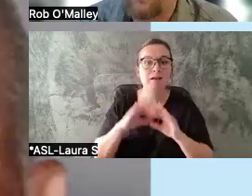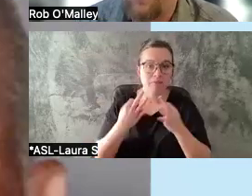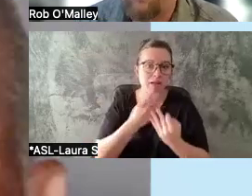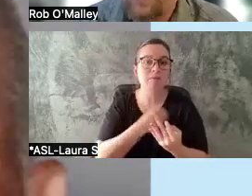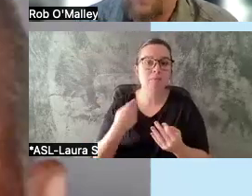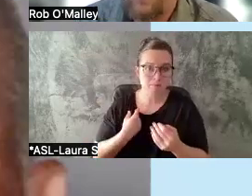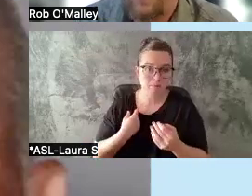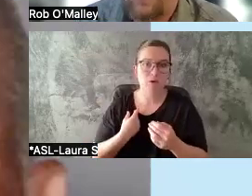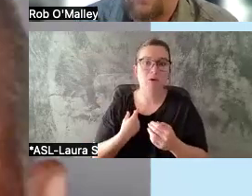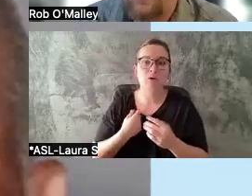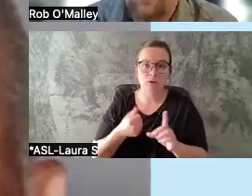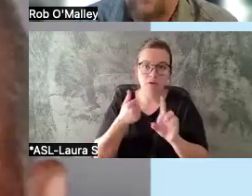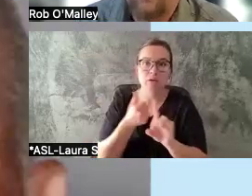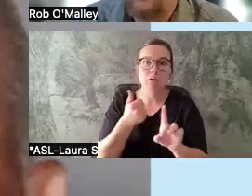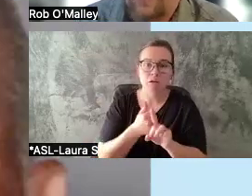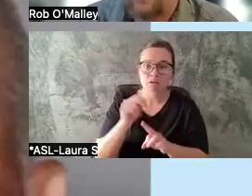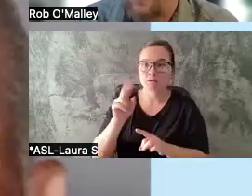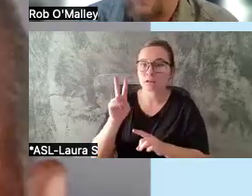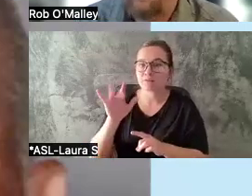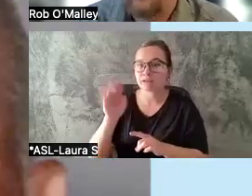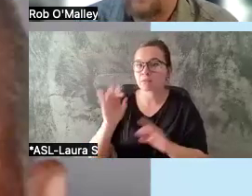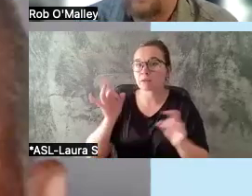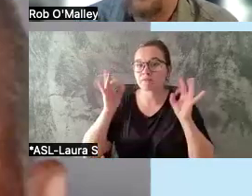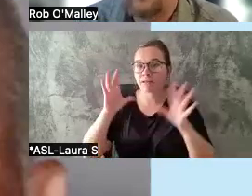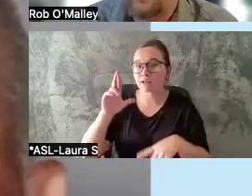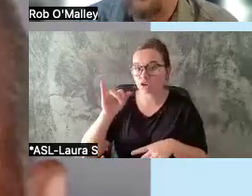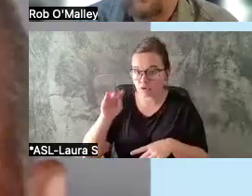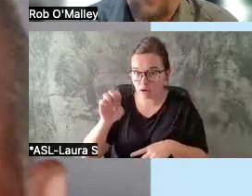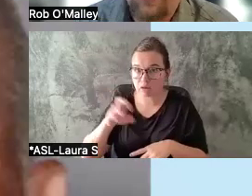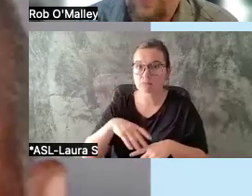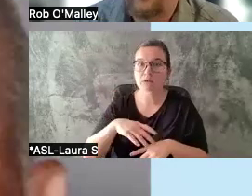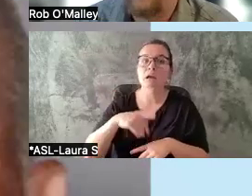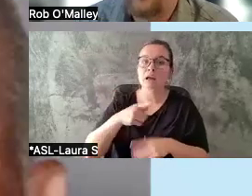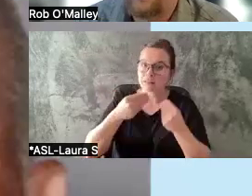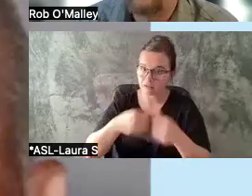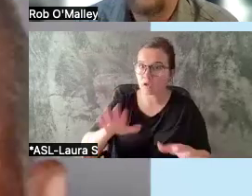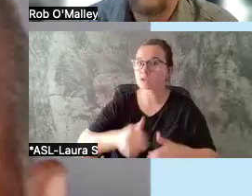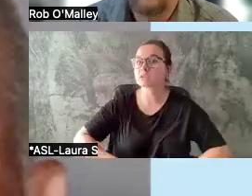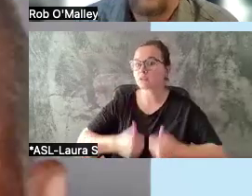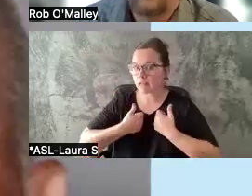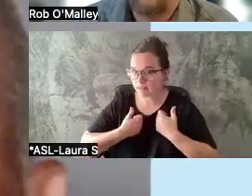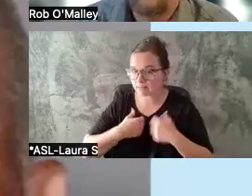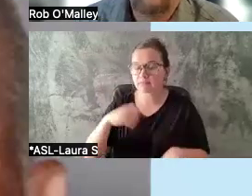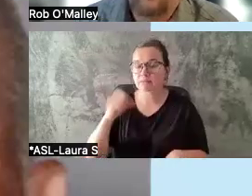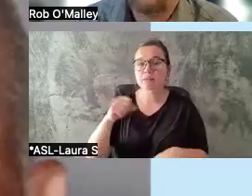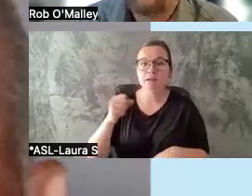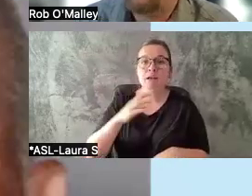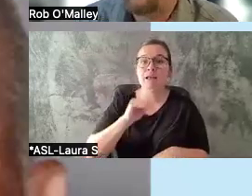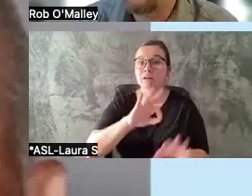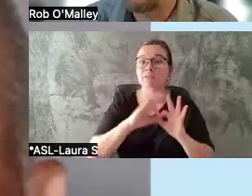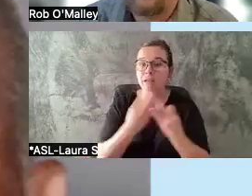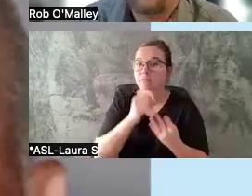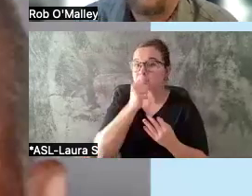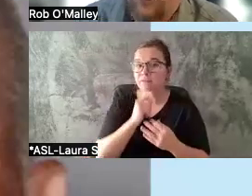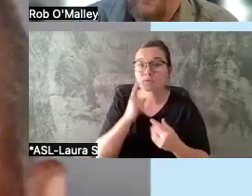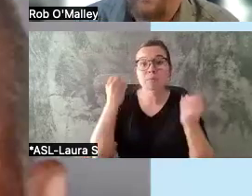who was a victim of violent crime and lost their life, and their family suffered